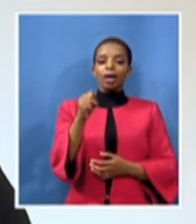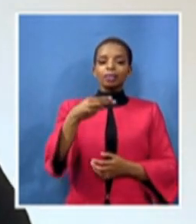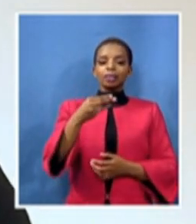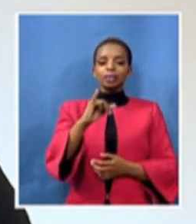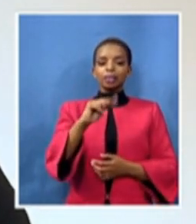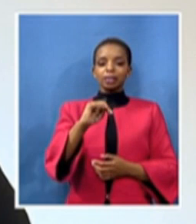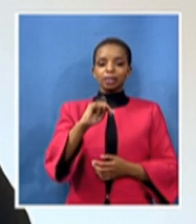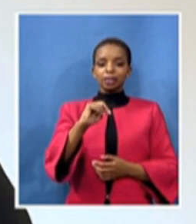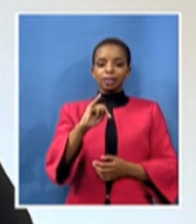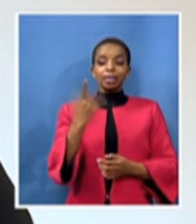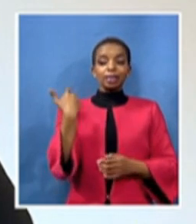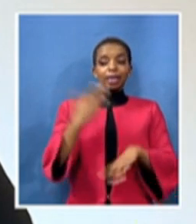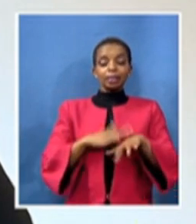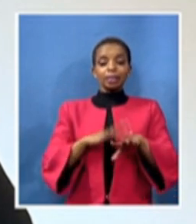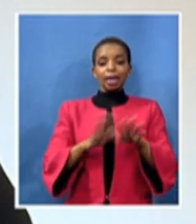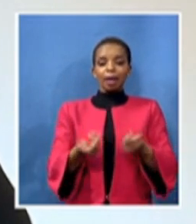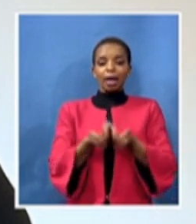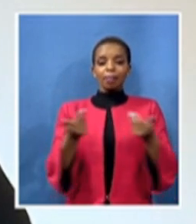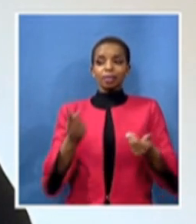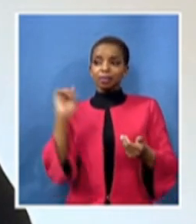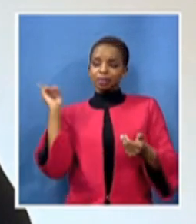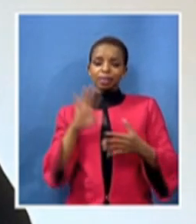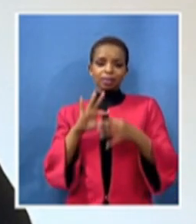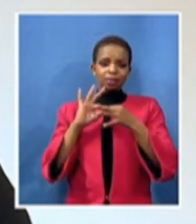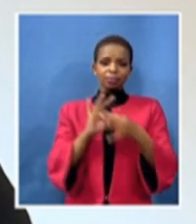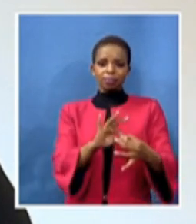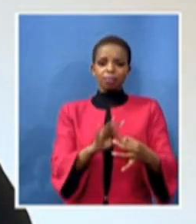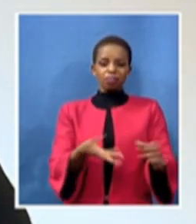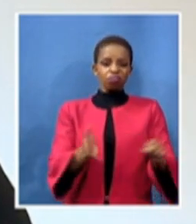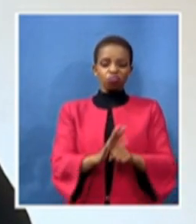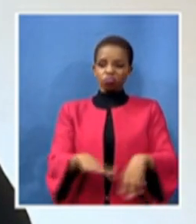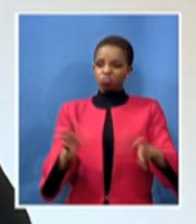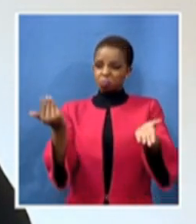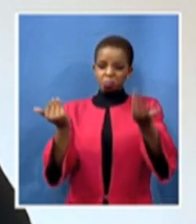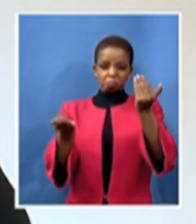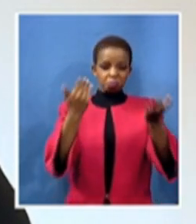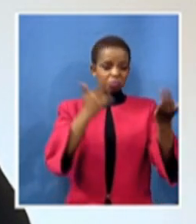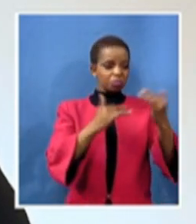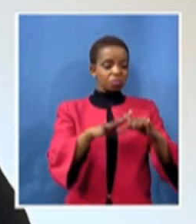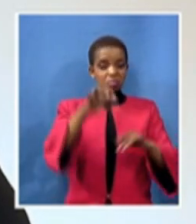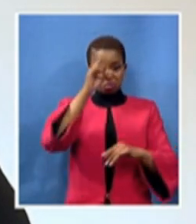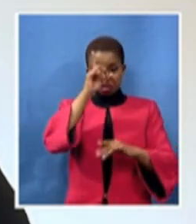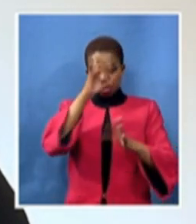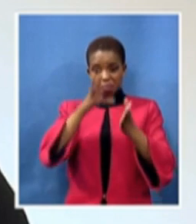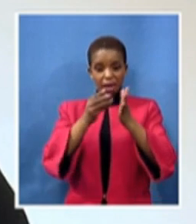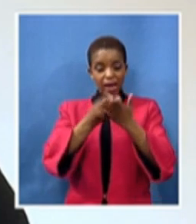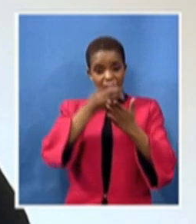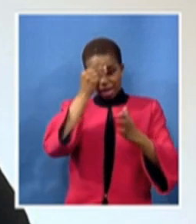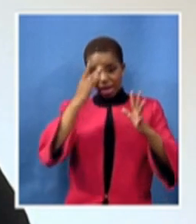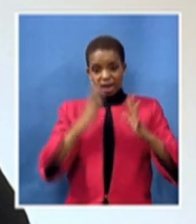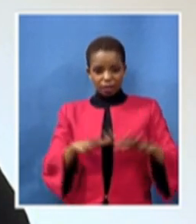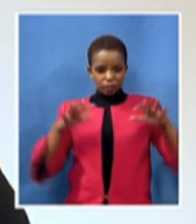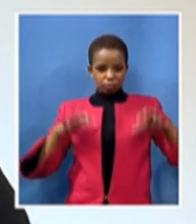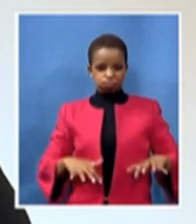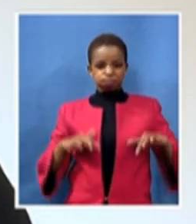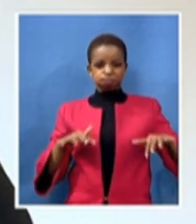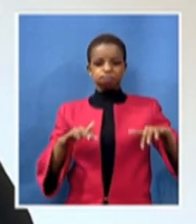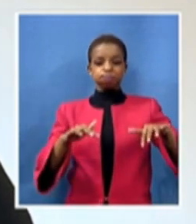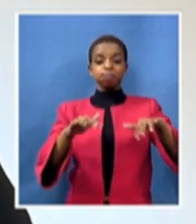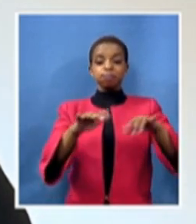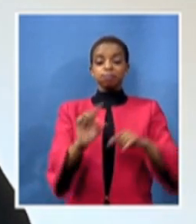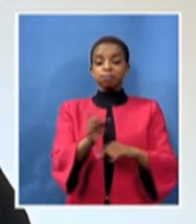of total emancipation of black learners was a noble deed that all of us should emulate as we address today's